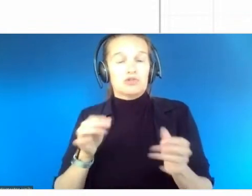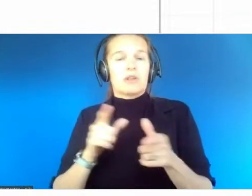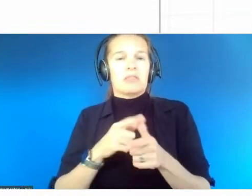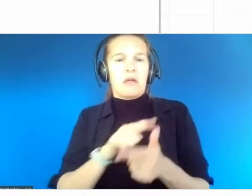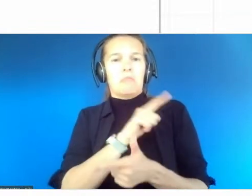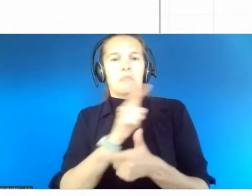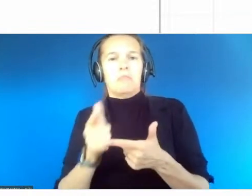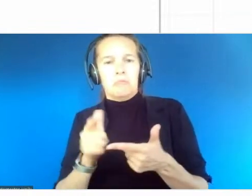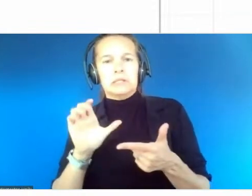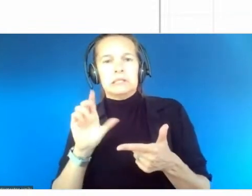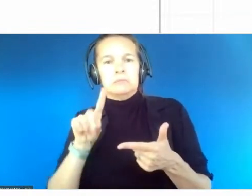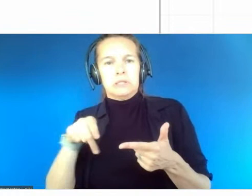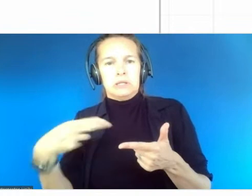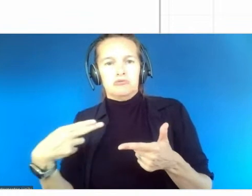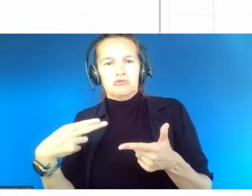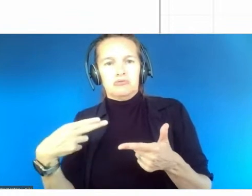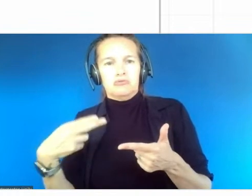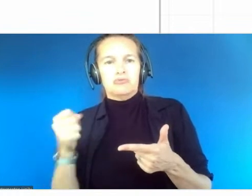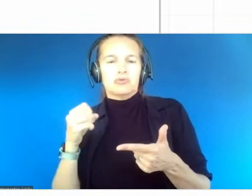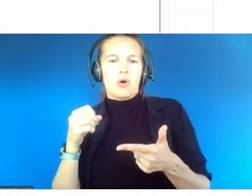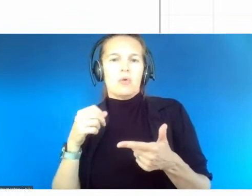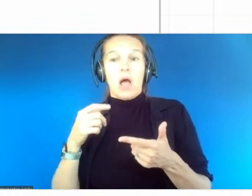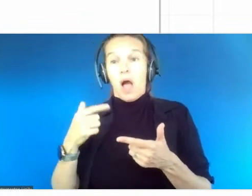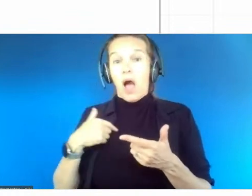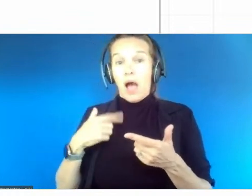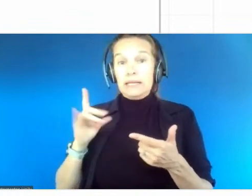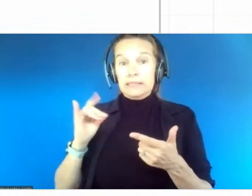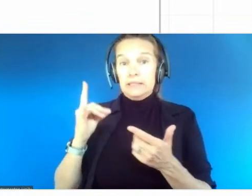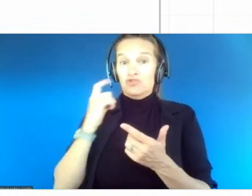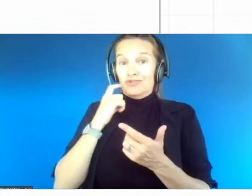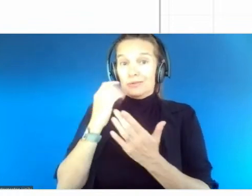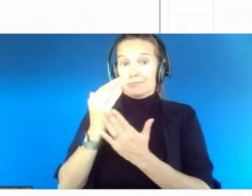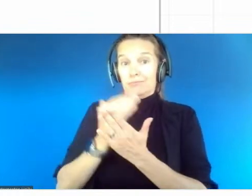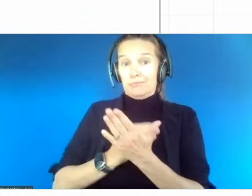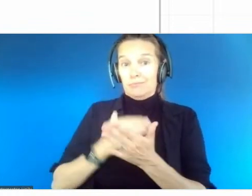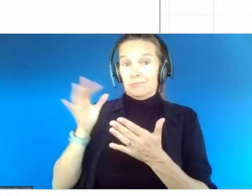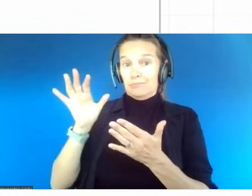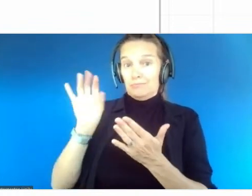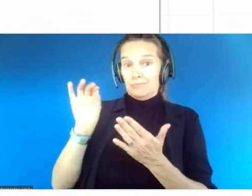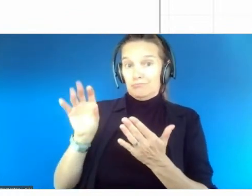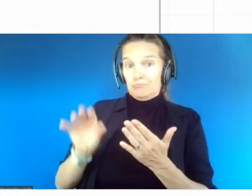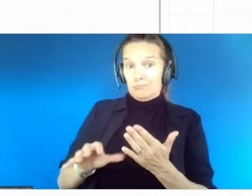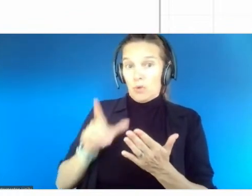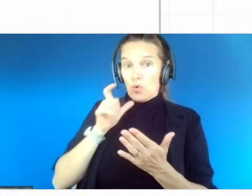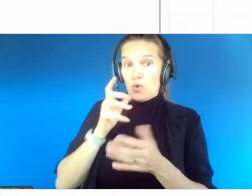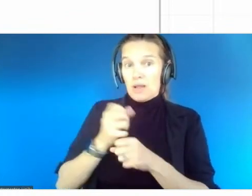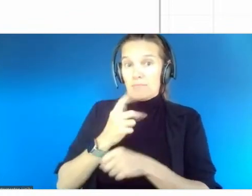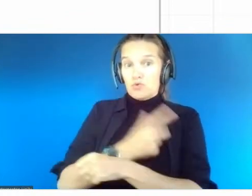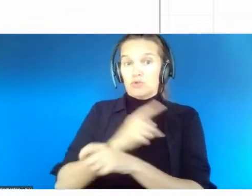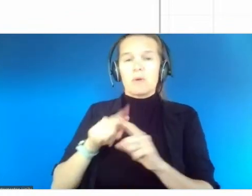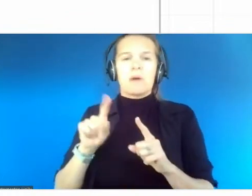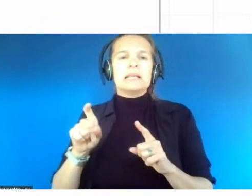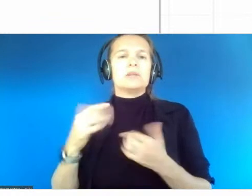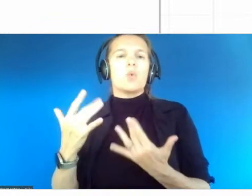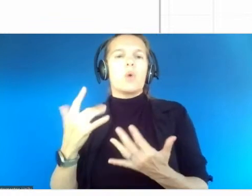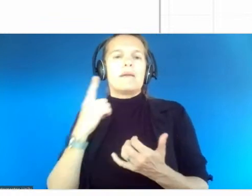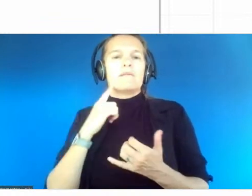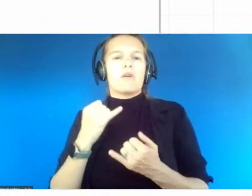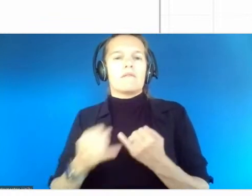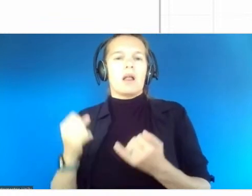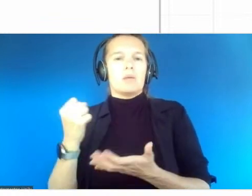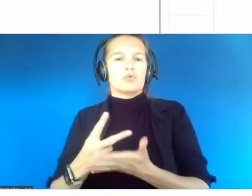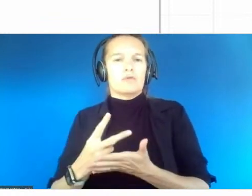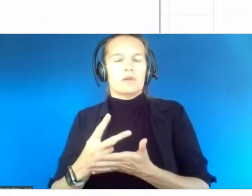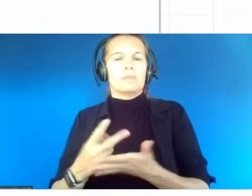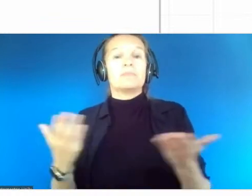still pending. So although I've outlined it very well, we need to wait for the final approval. In Mendocino County, our Department